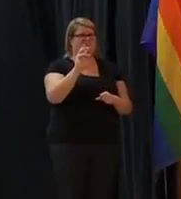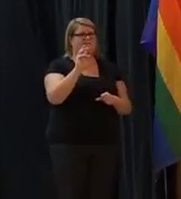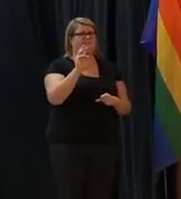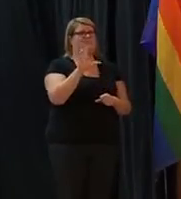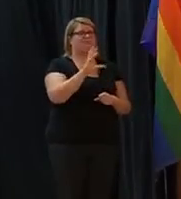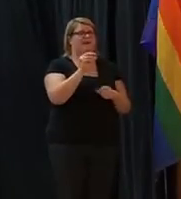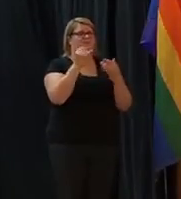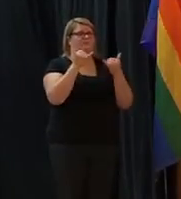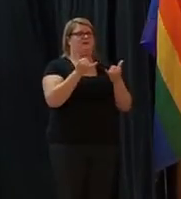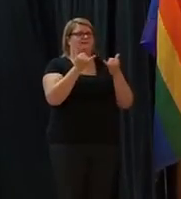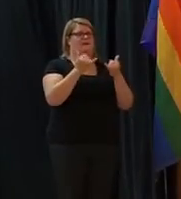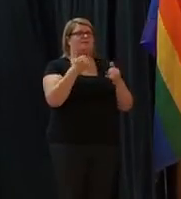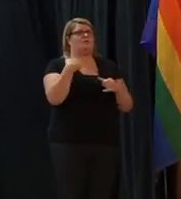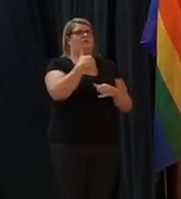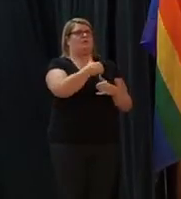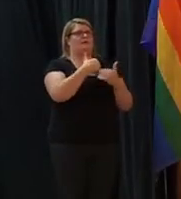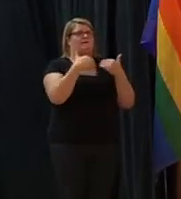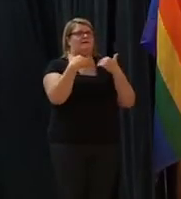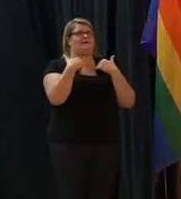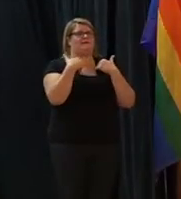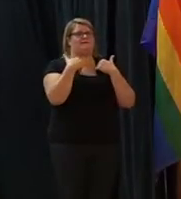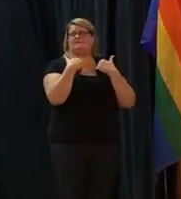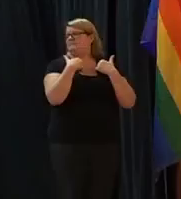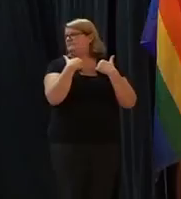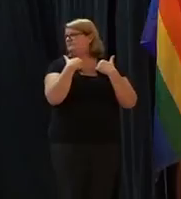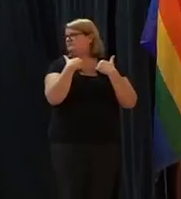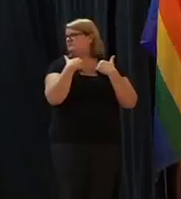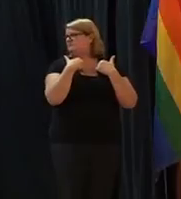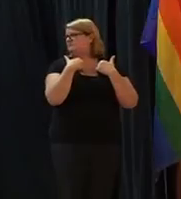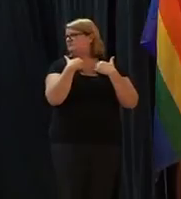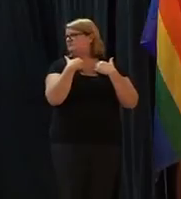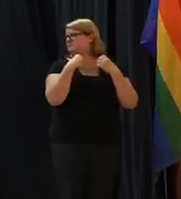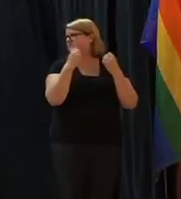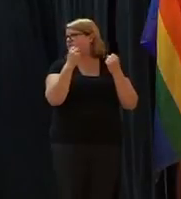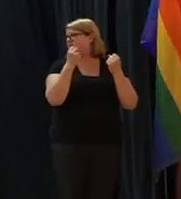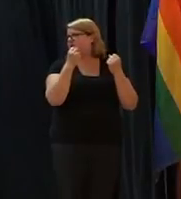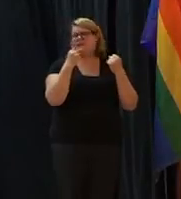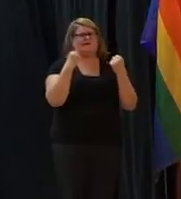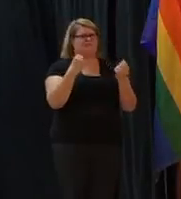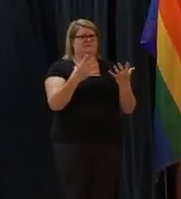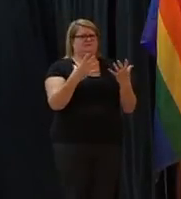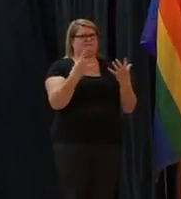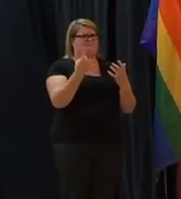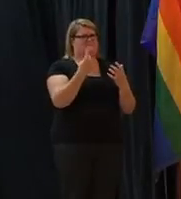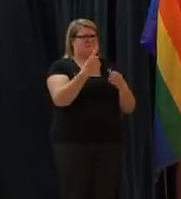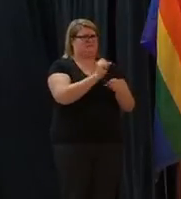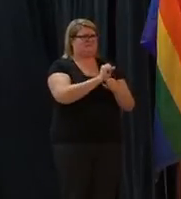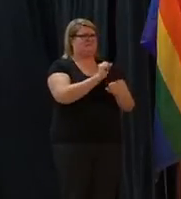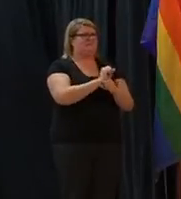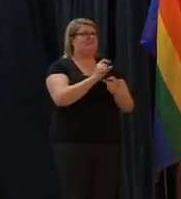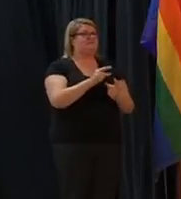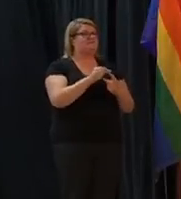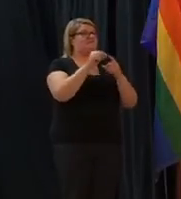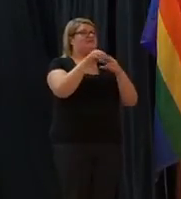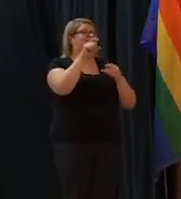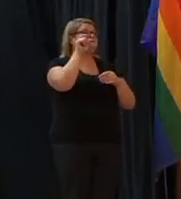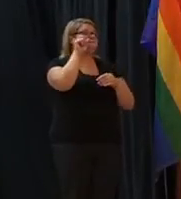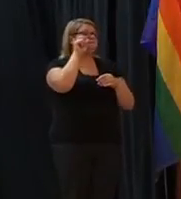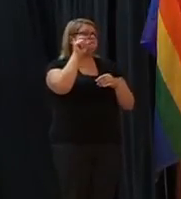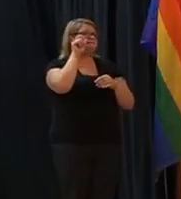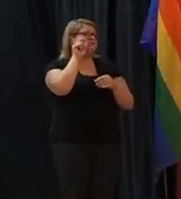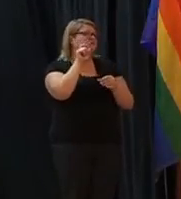right now we have done a lot of job field job. Especially in sexual rights,